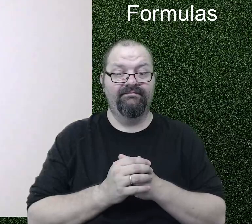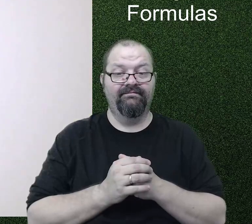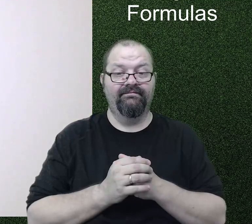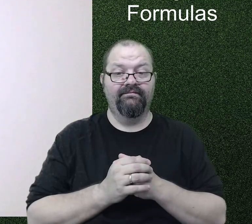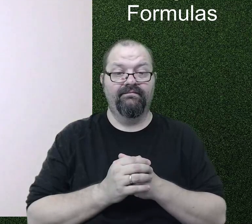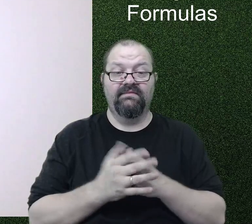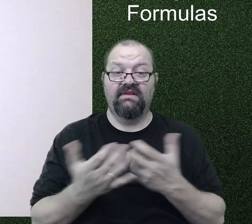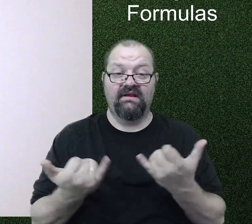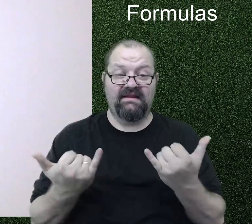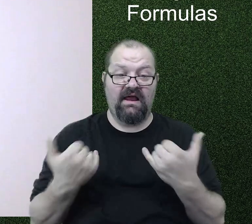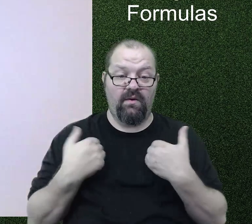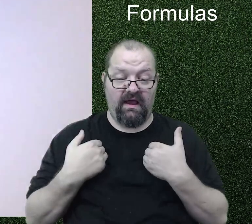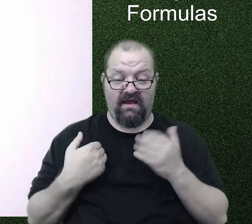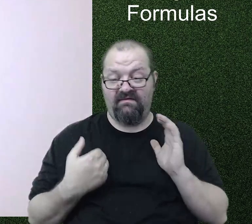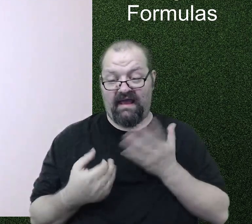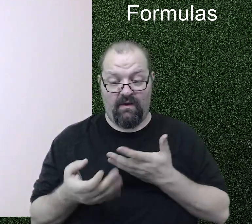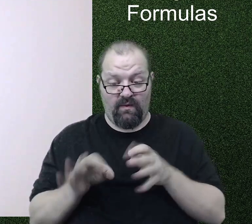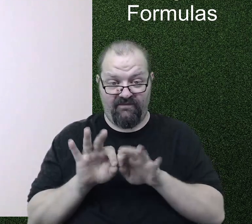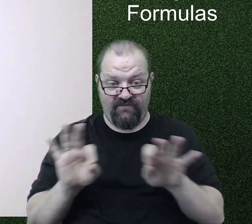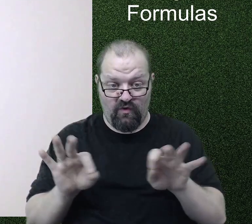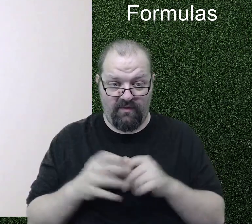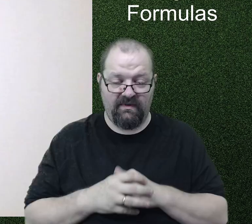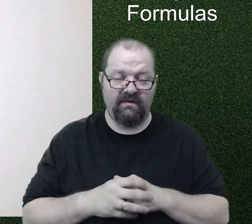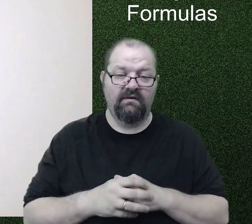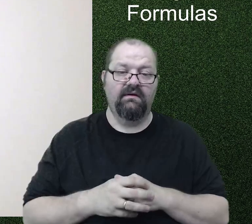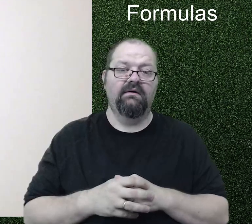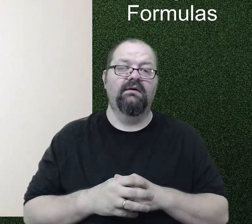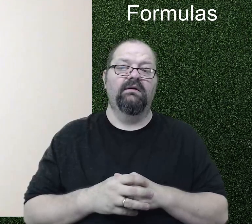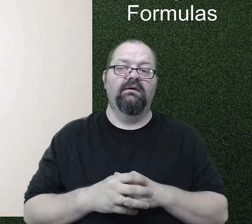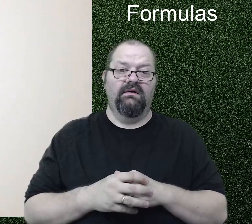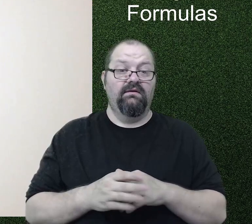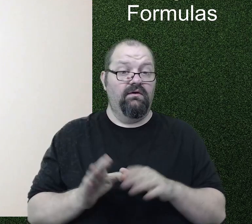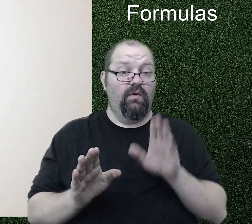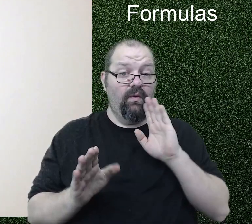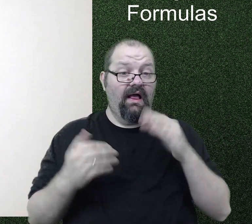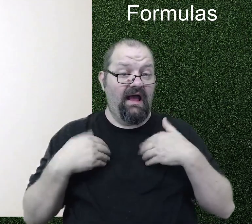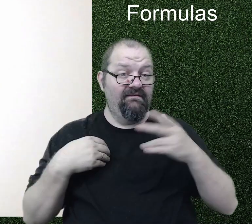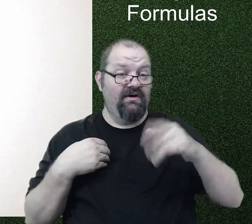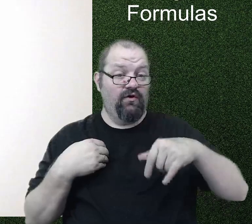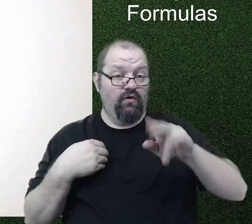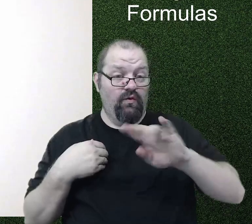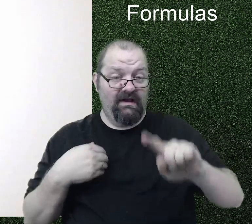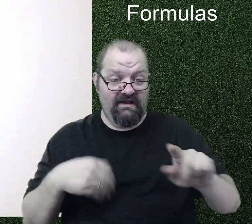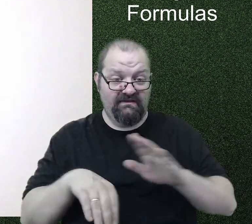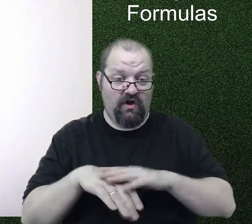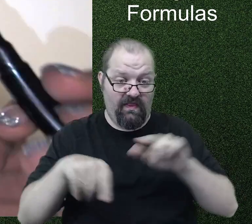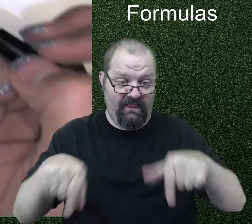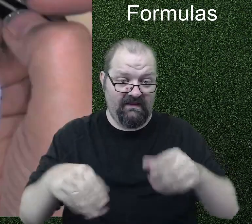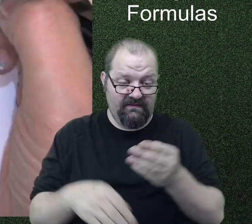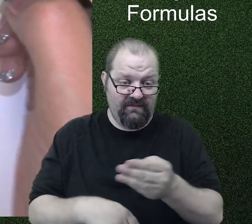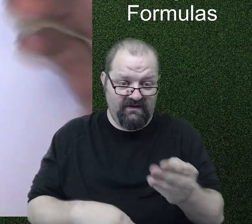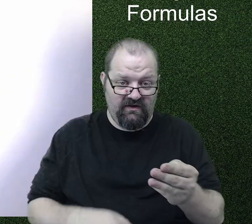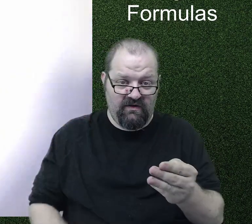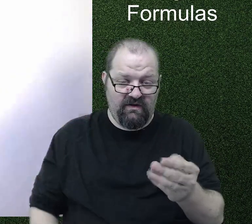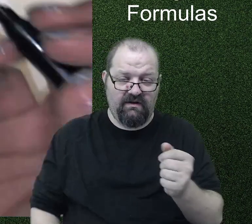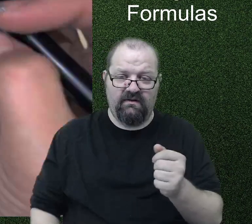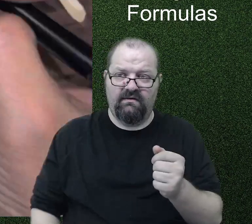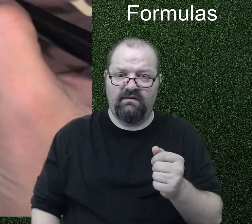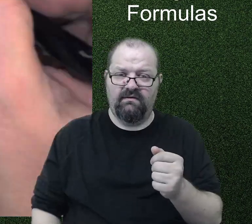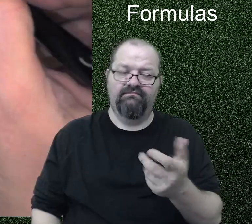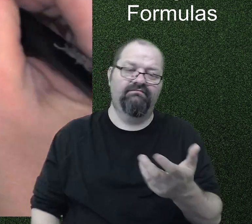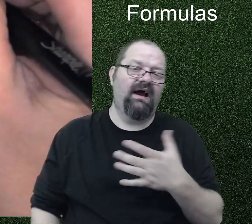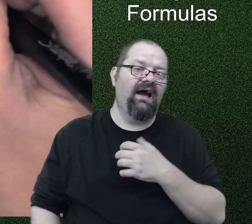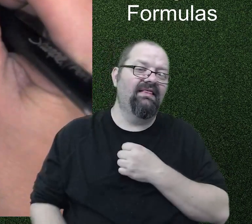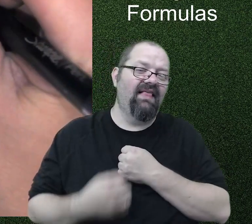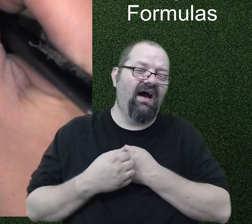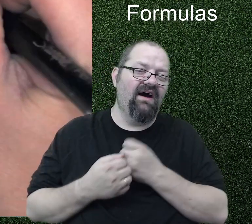So now we've got our formulas. I'm having a quiz over this material. Of course, I would love for you to